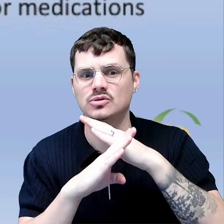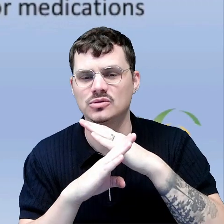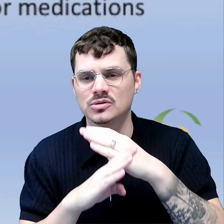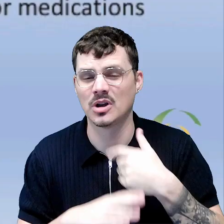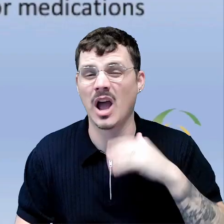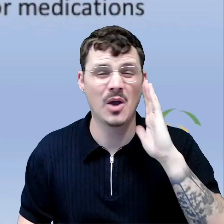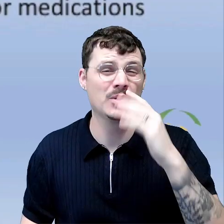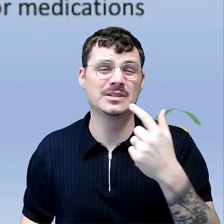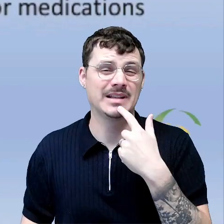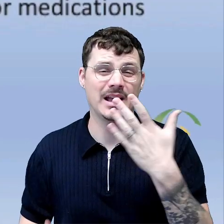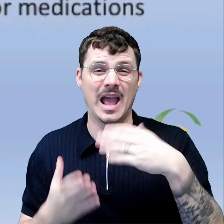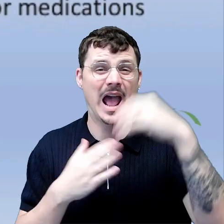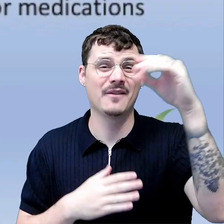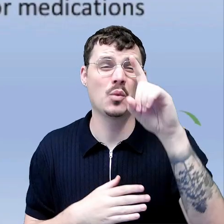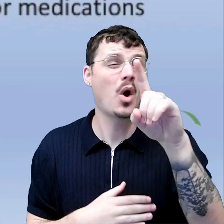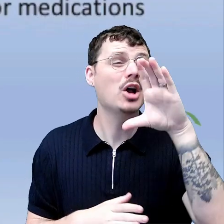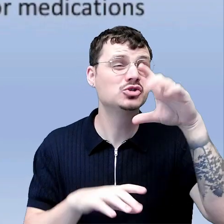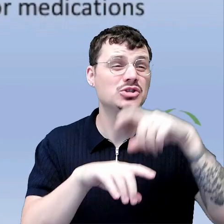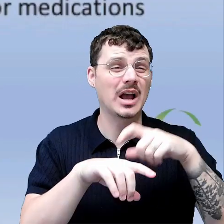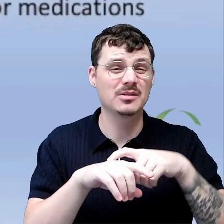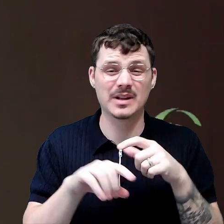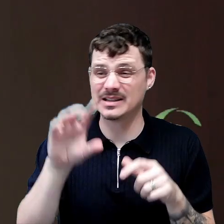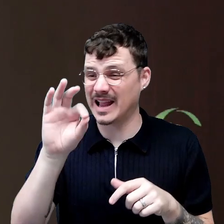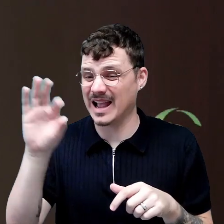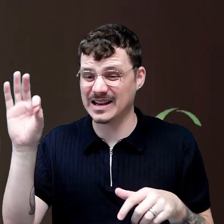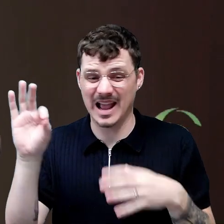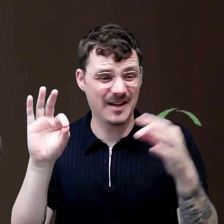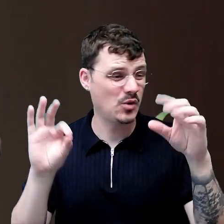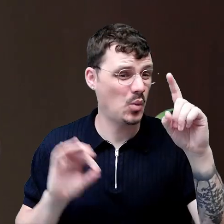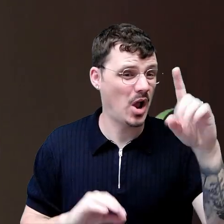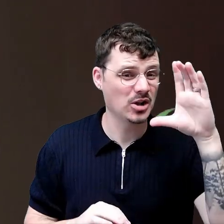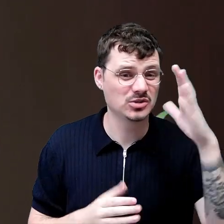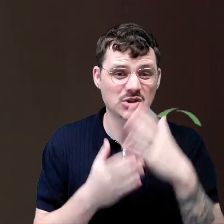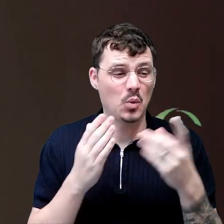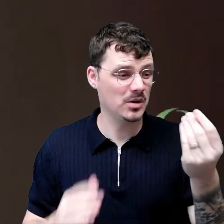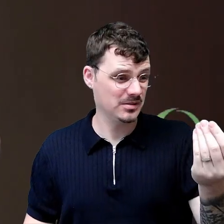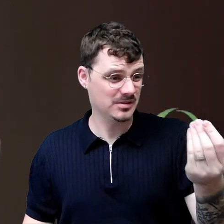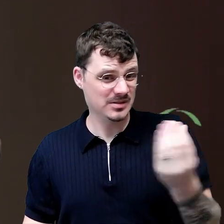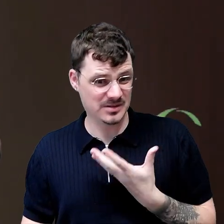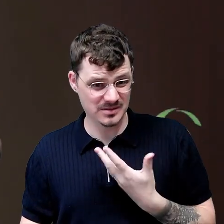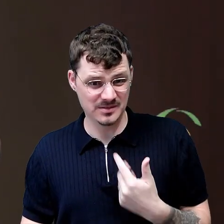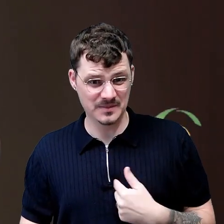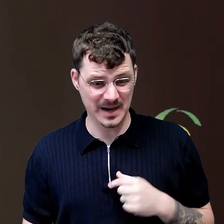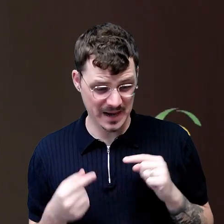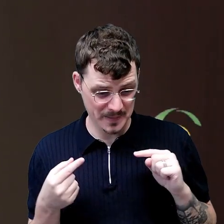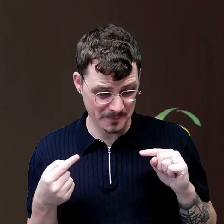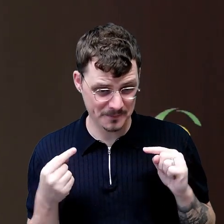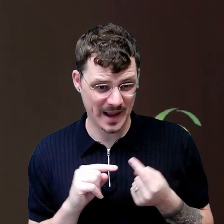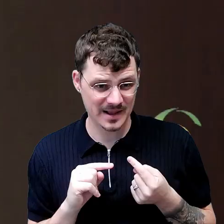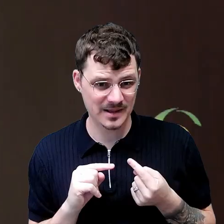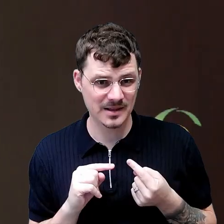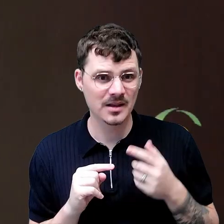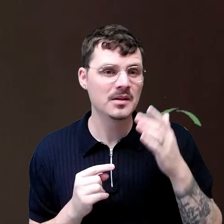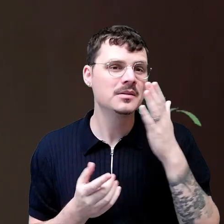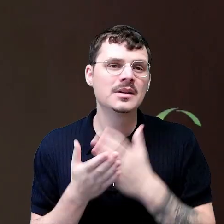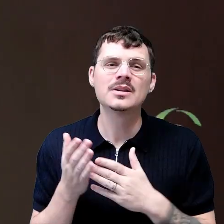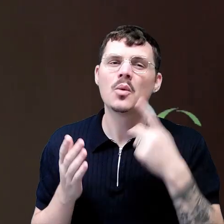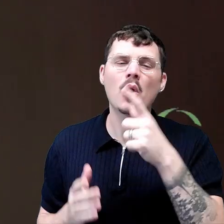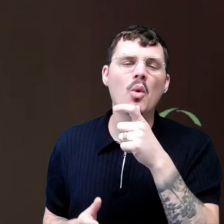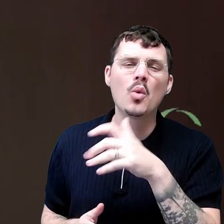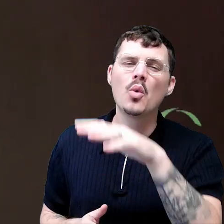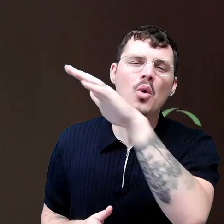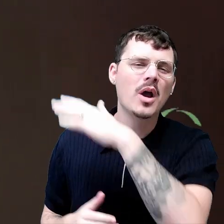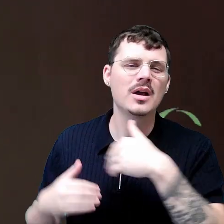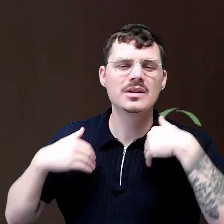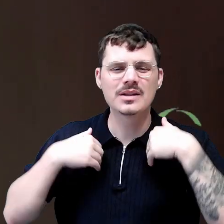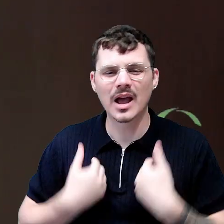say that 99 times out of 100, when somebody tells me about pain, somebody in their life who's tired or stressed out or